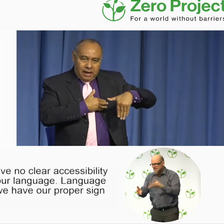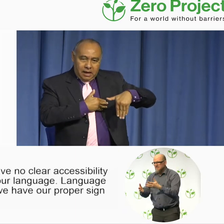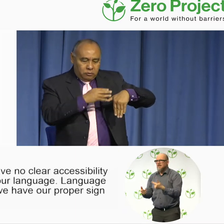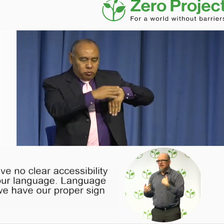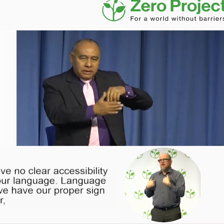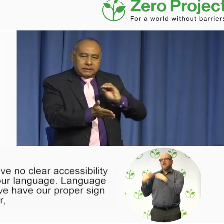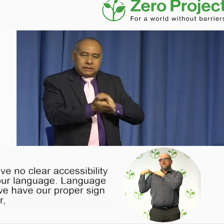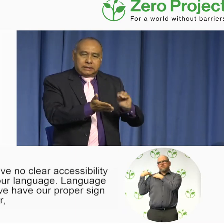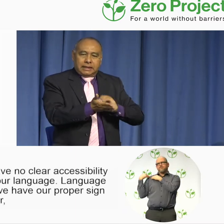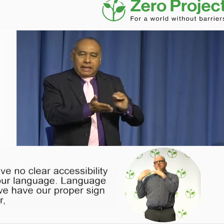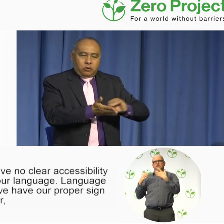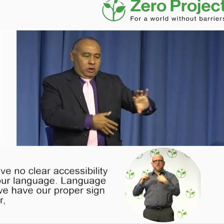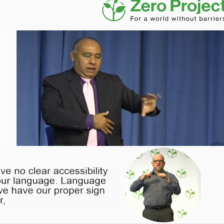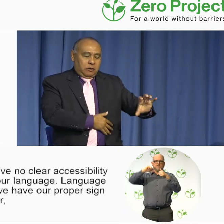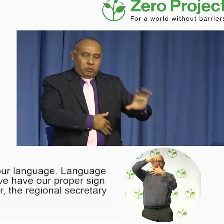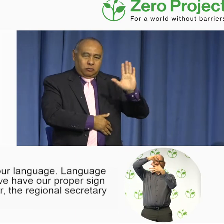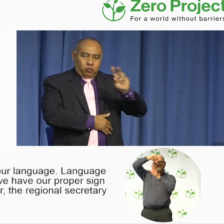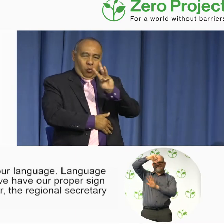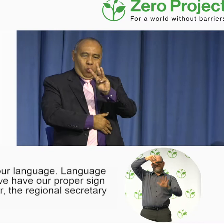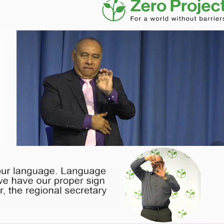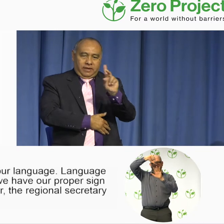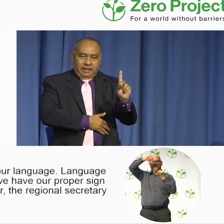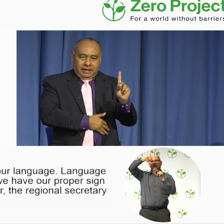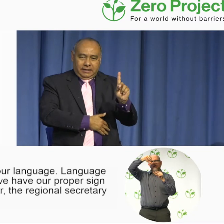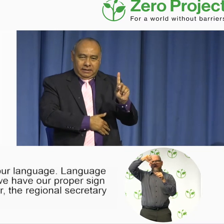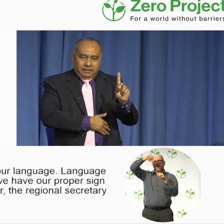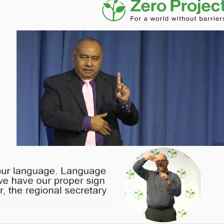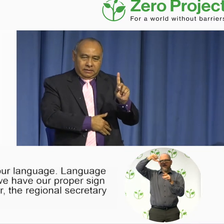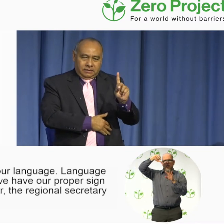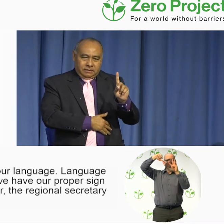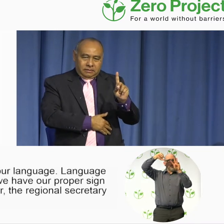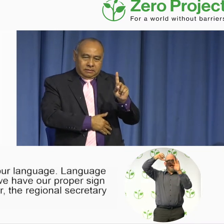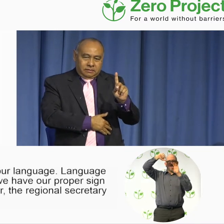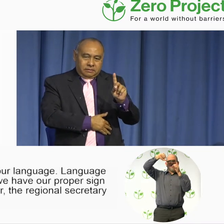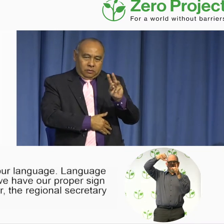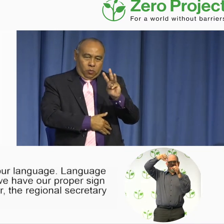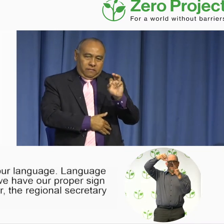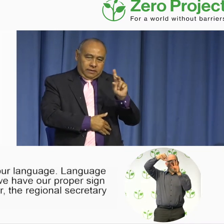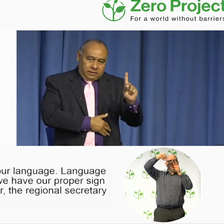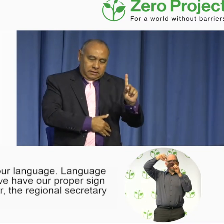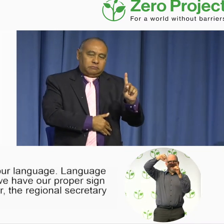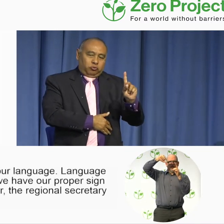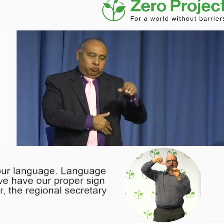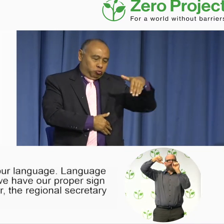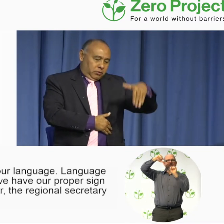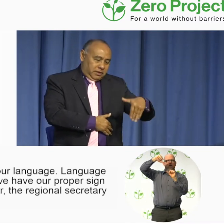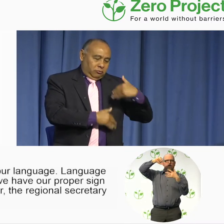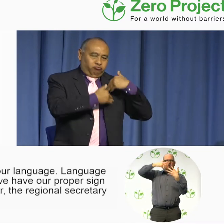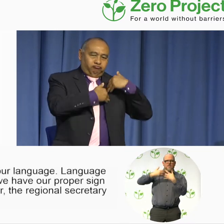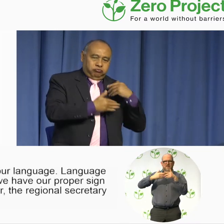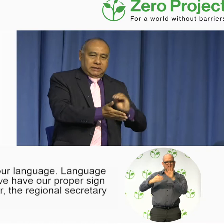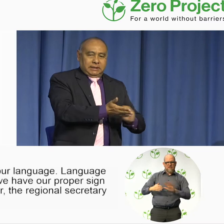to be clear, I'm the regional secretary for the WFD for South America.